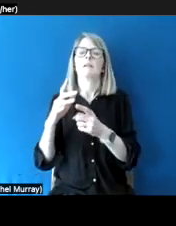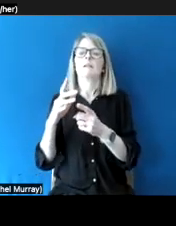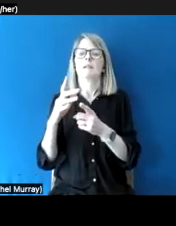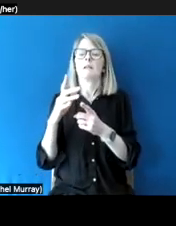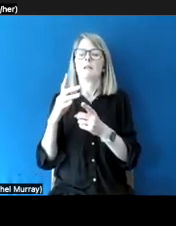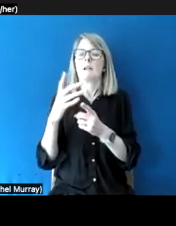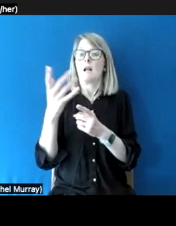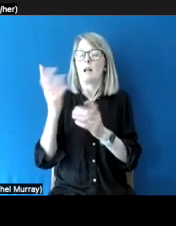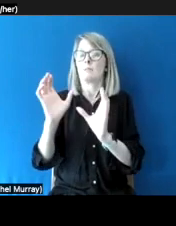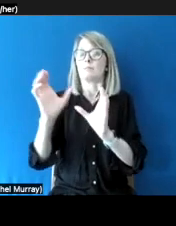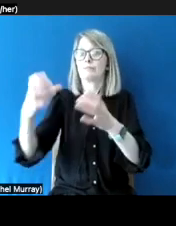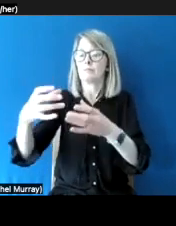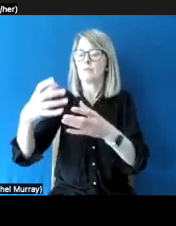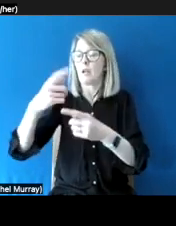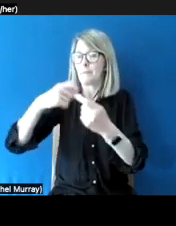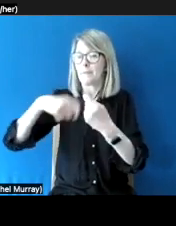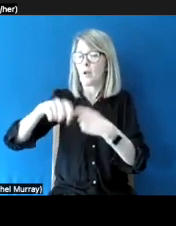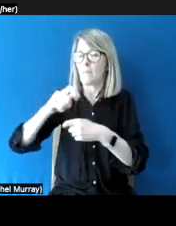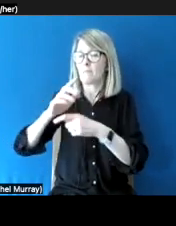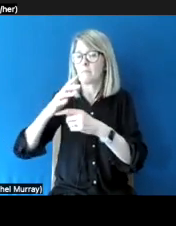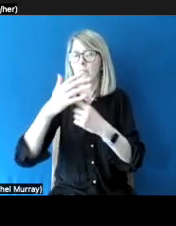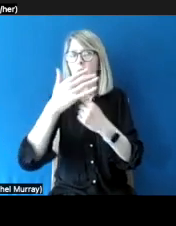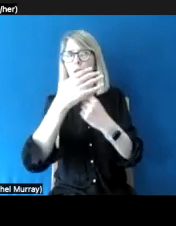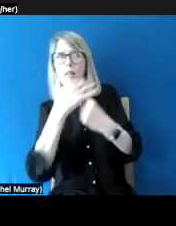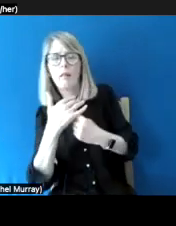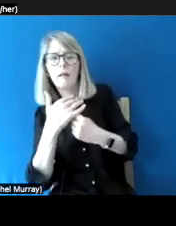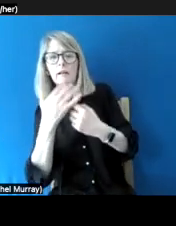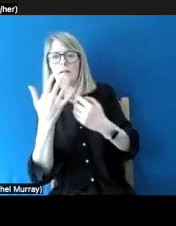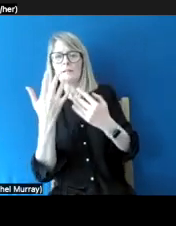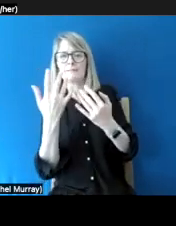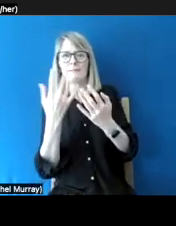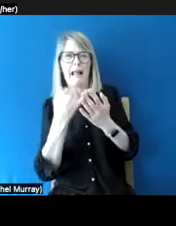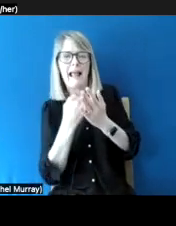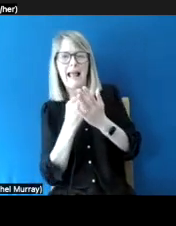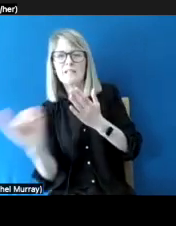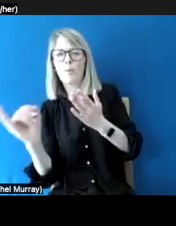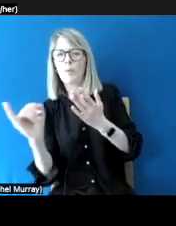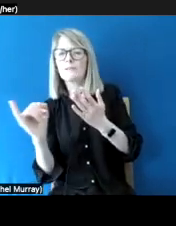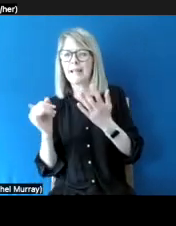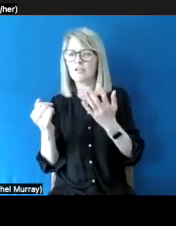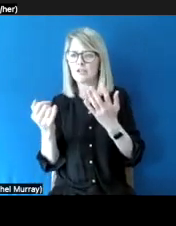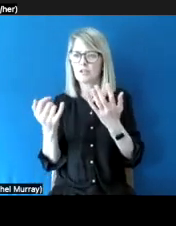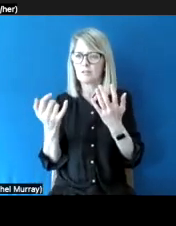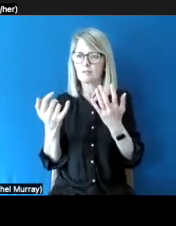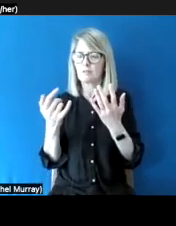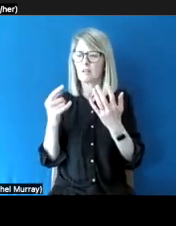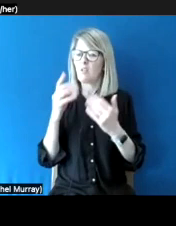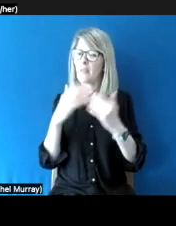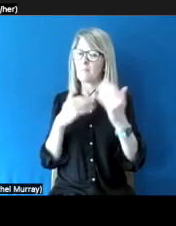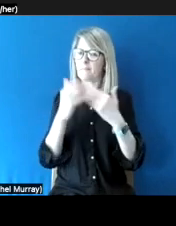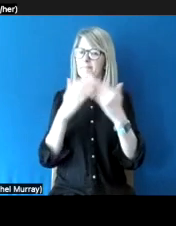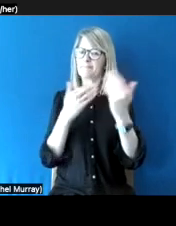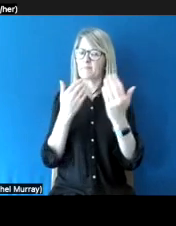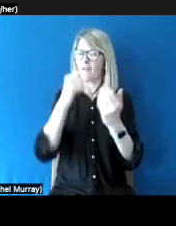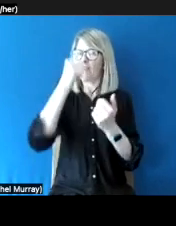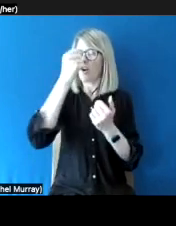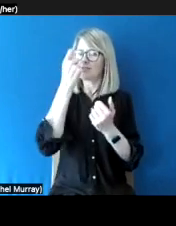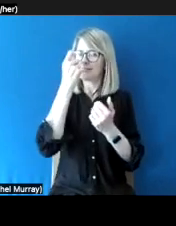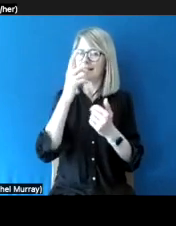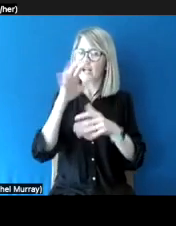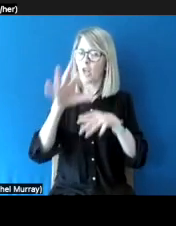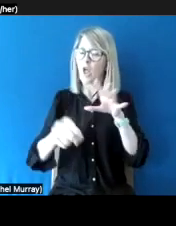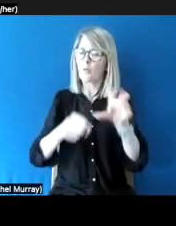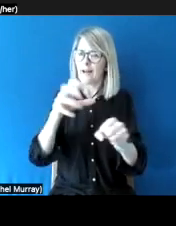subjugation, oppression, and exploitation. So these are the basic building blocks of understanding colonialism.